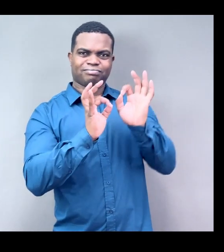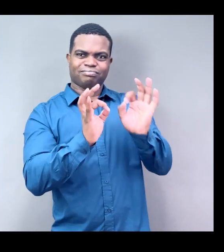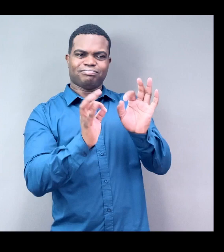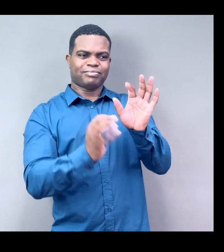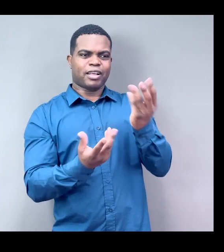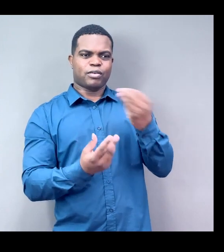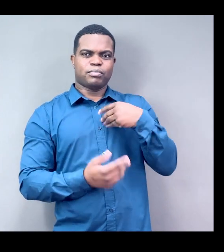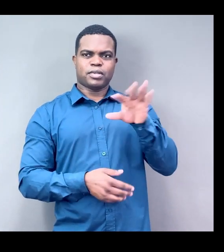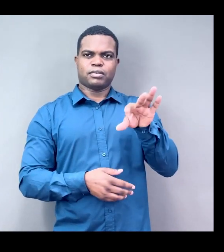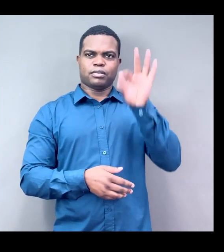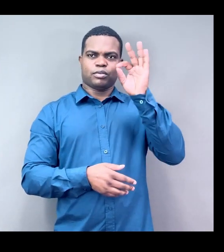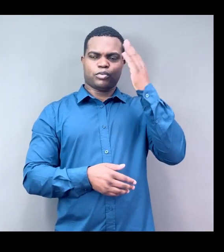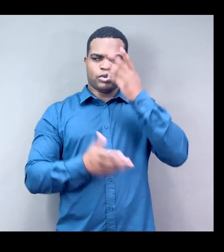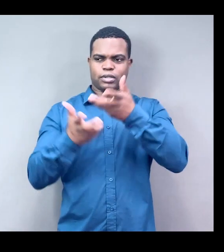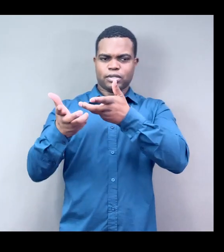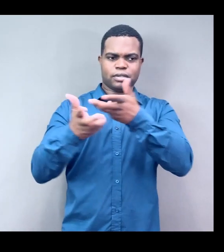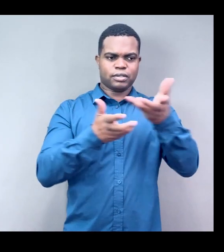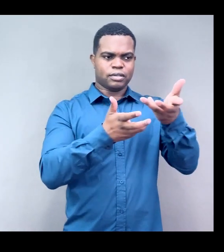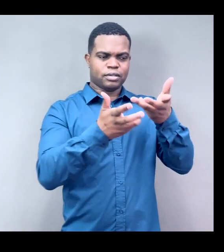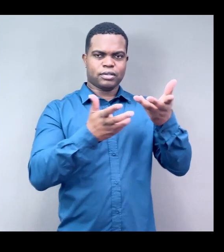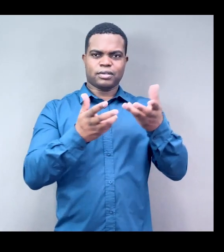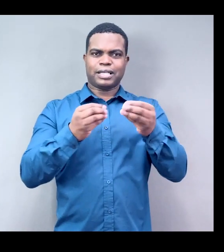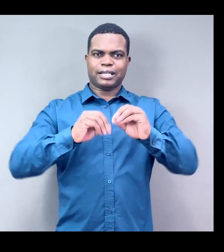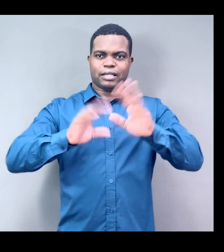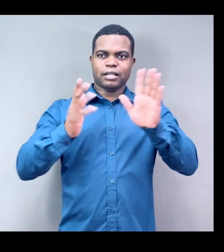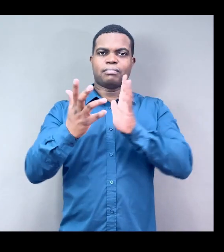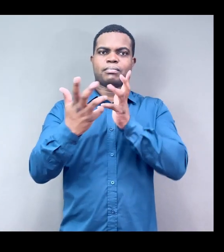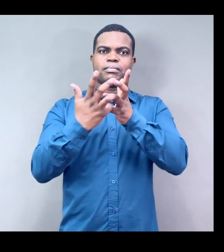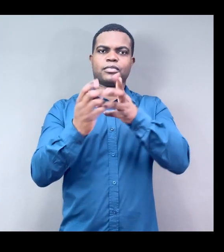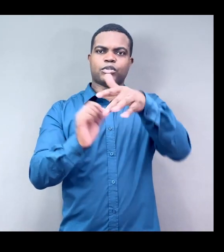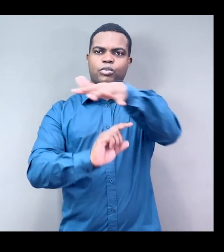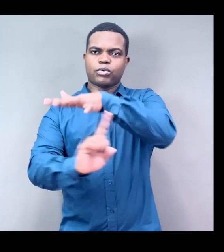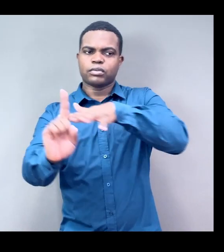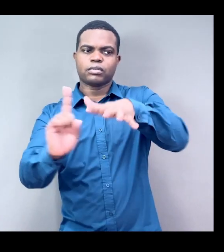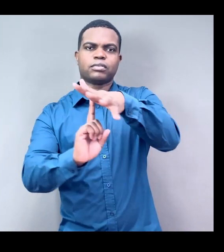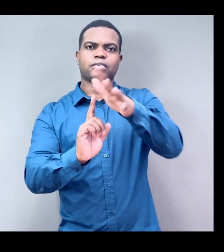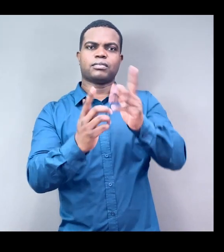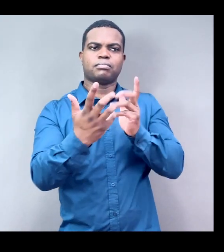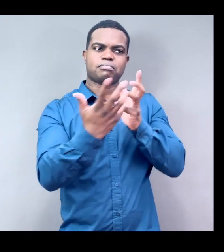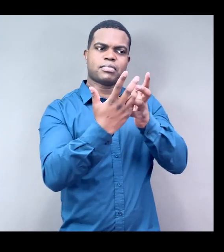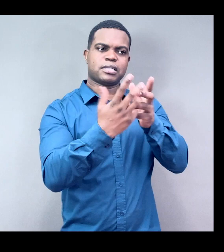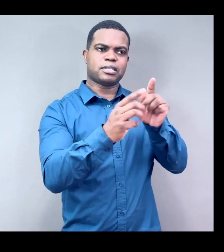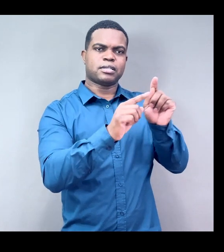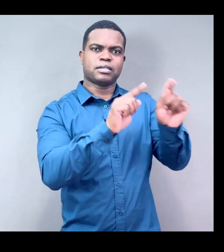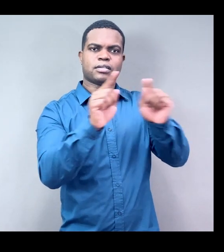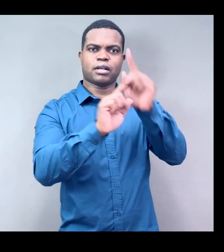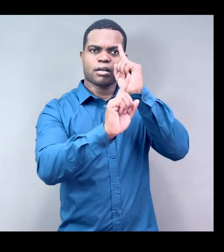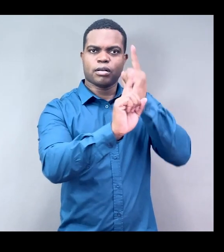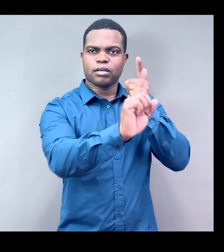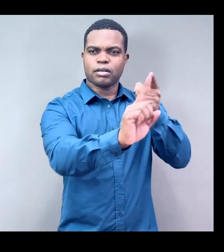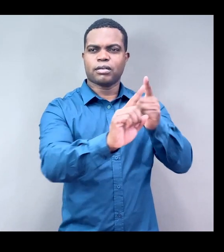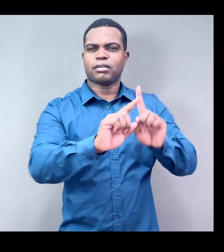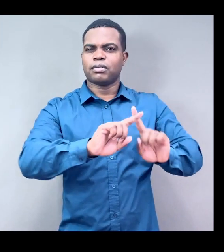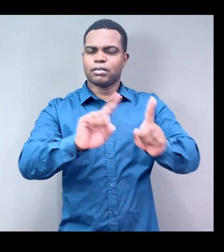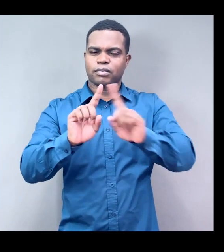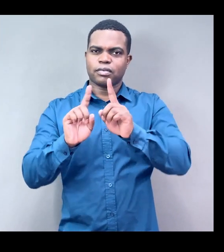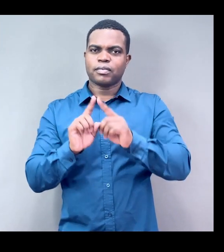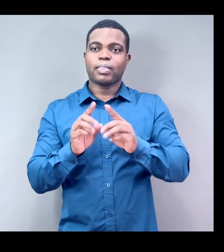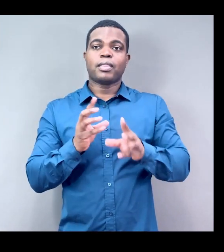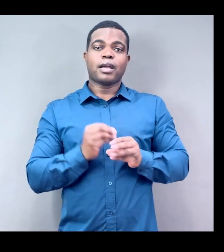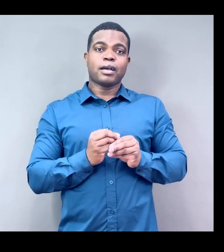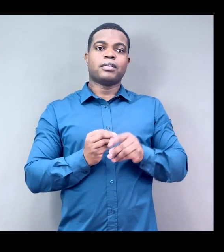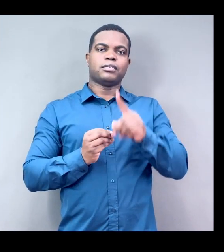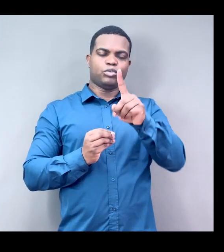suitable engagement methods based on community context and objectives, as well